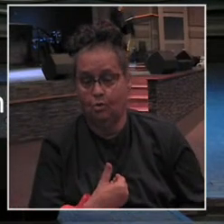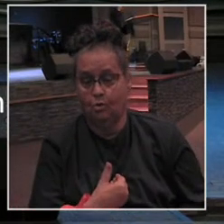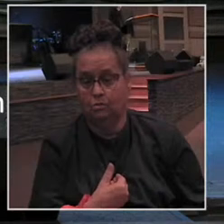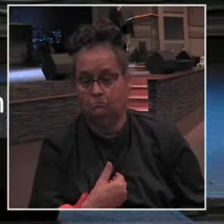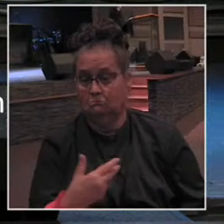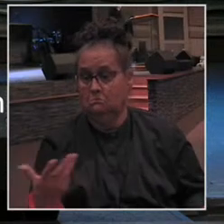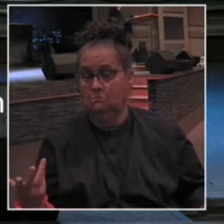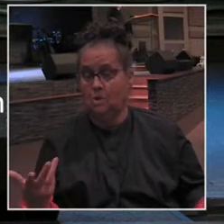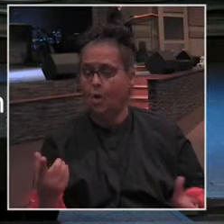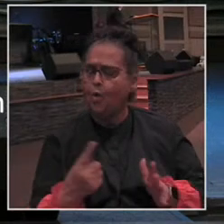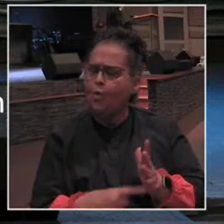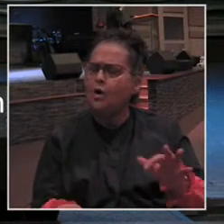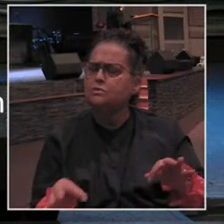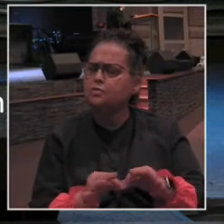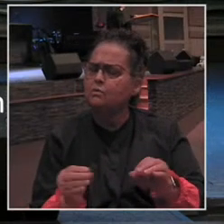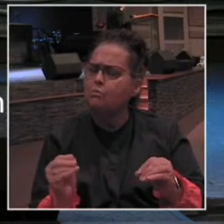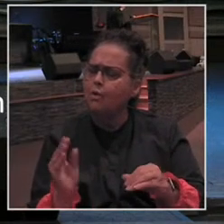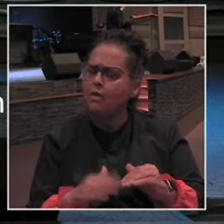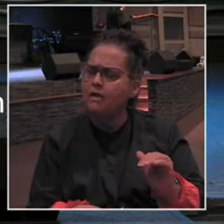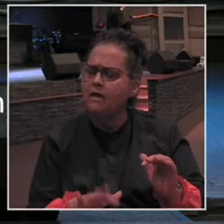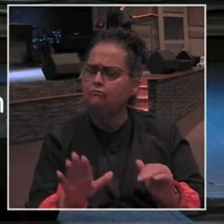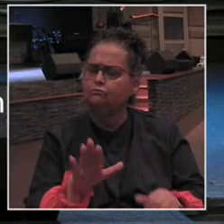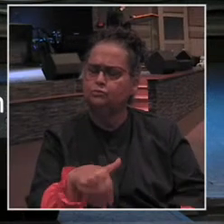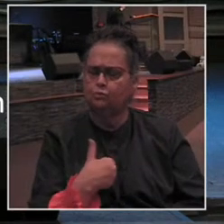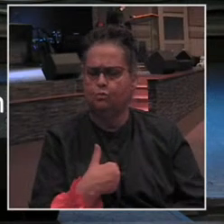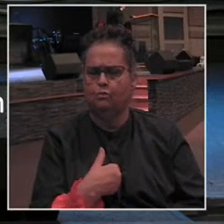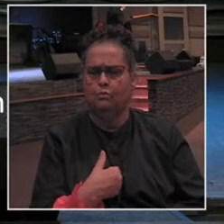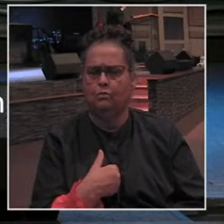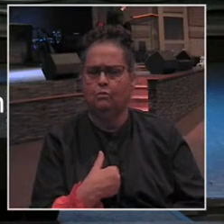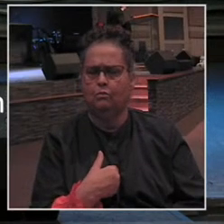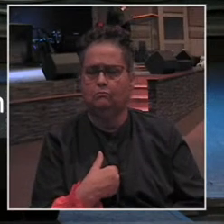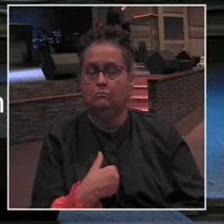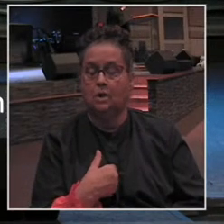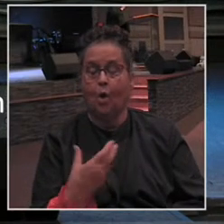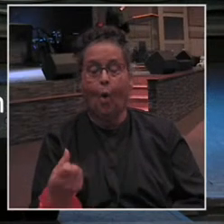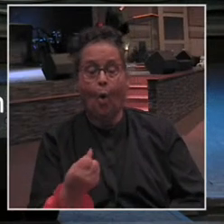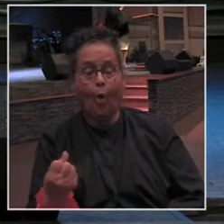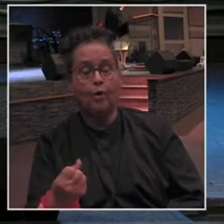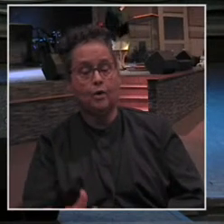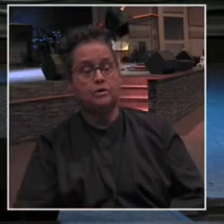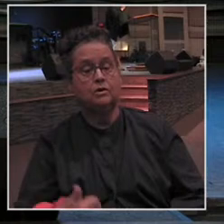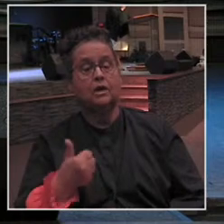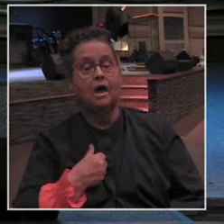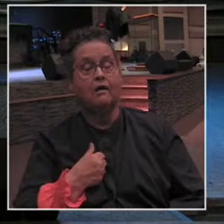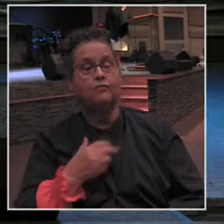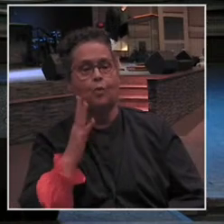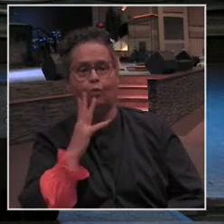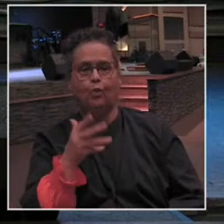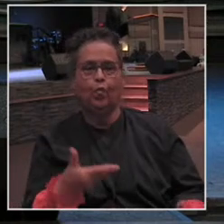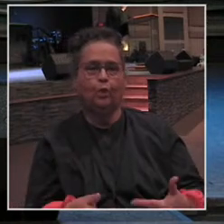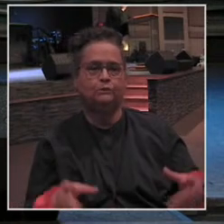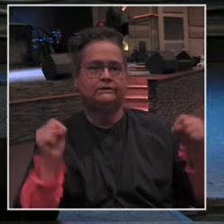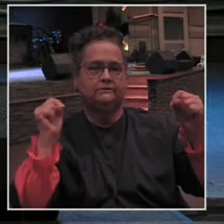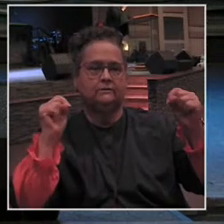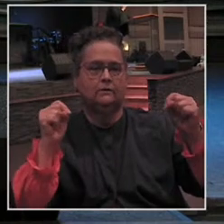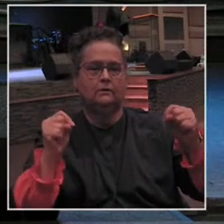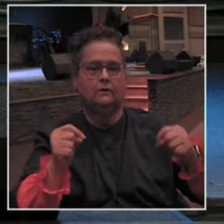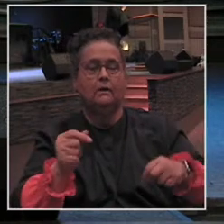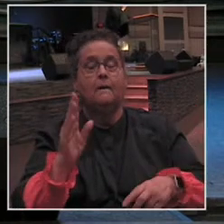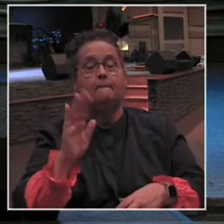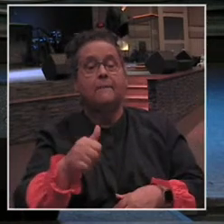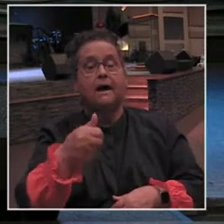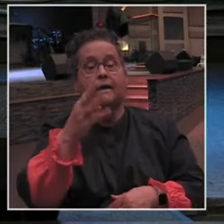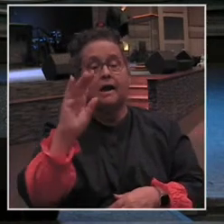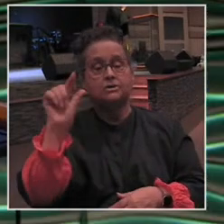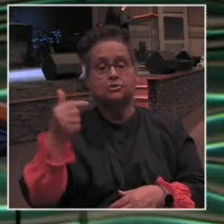more than your soul? If you try to hold on to your life, you will lose it.'" Man, by the grace of the God,